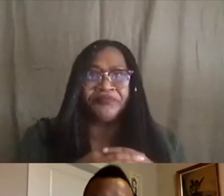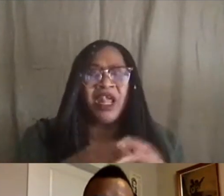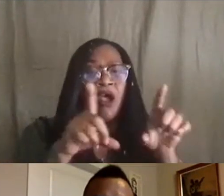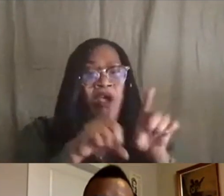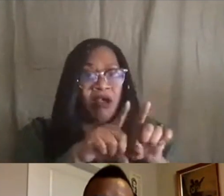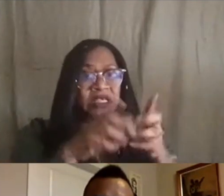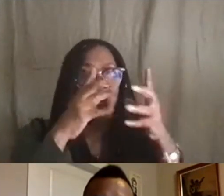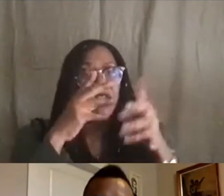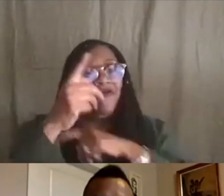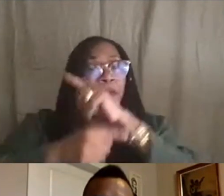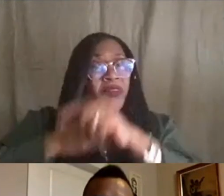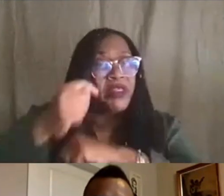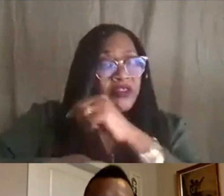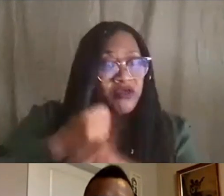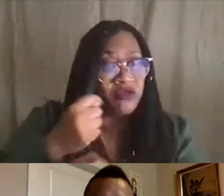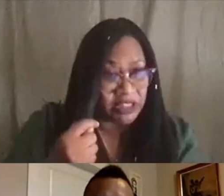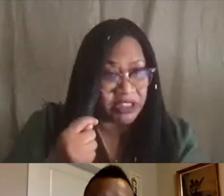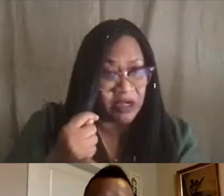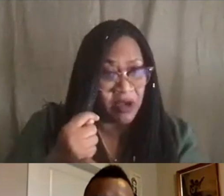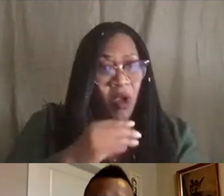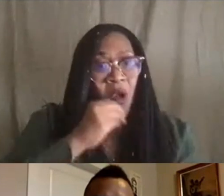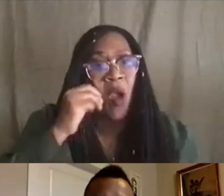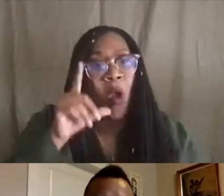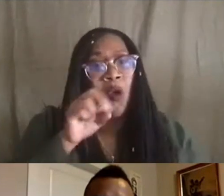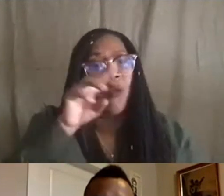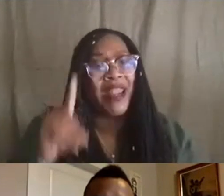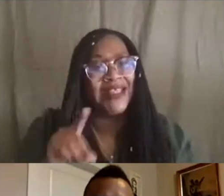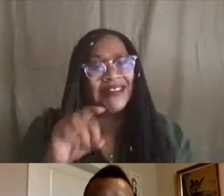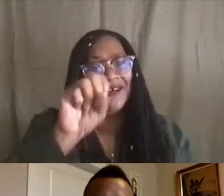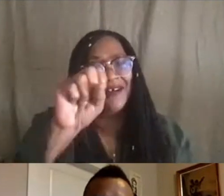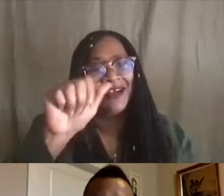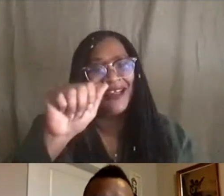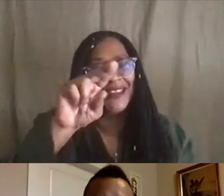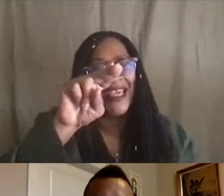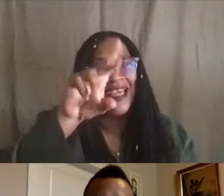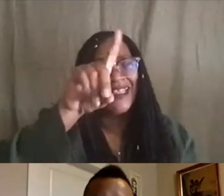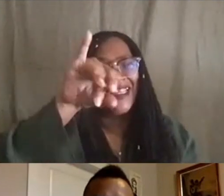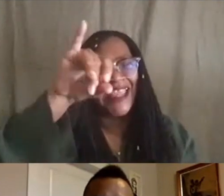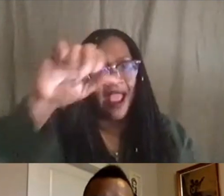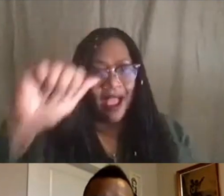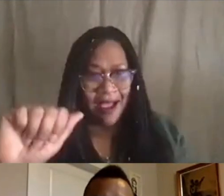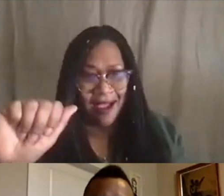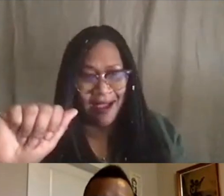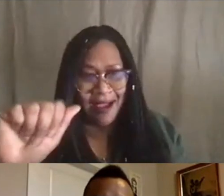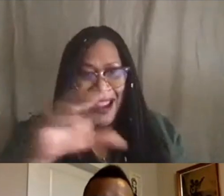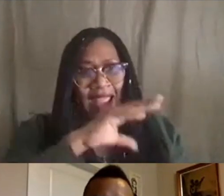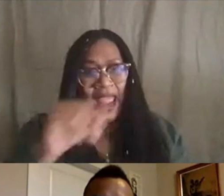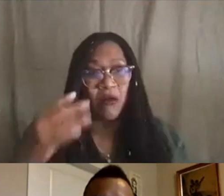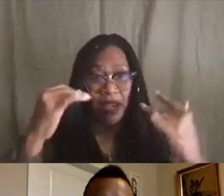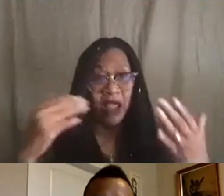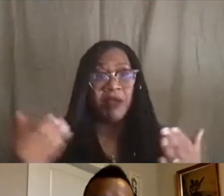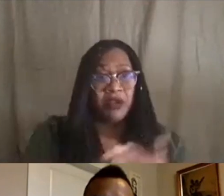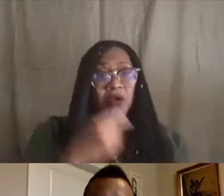from the traditional homelands of the Pueblos of Sandia. And I am in New Mexico right